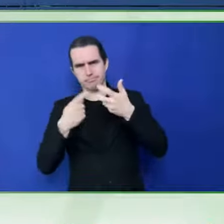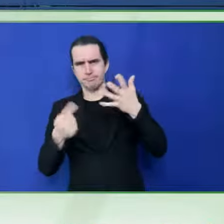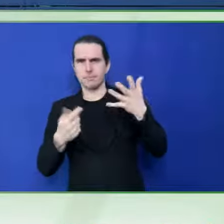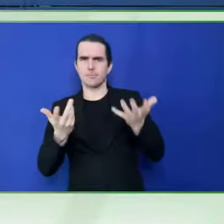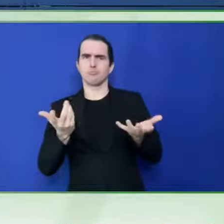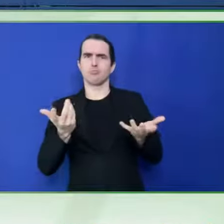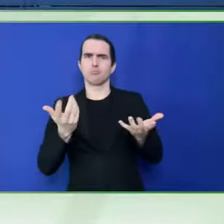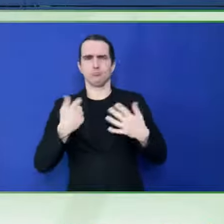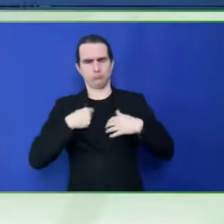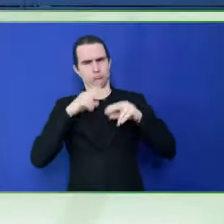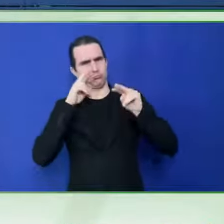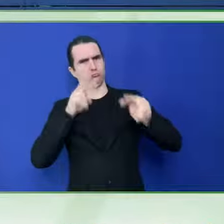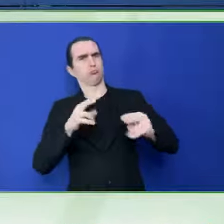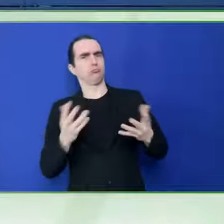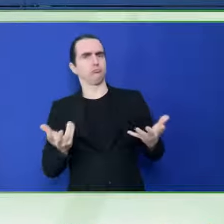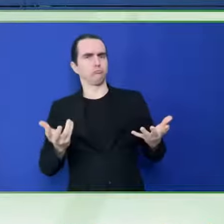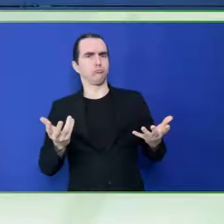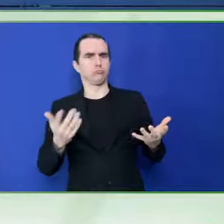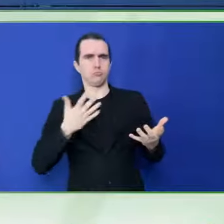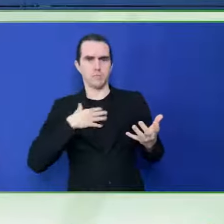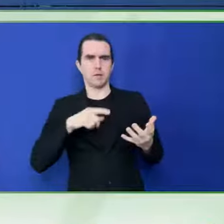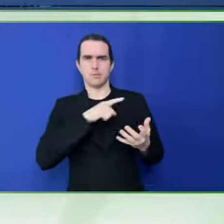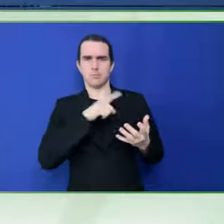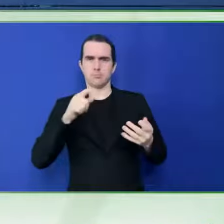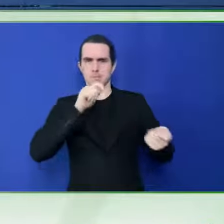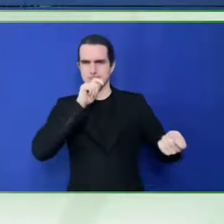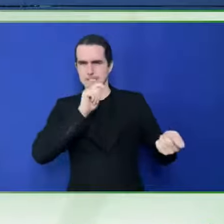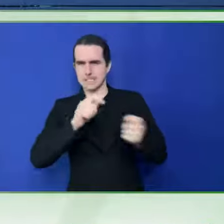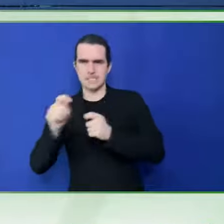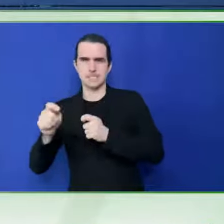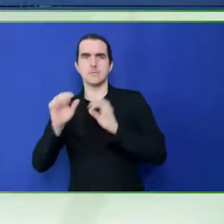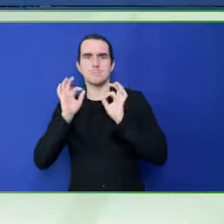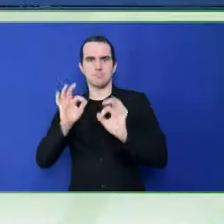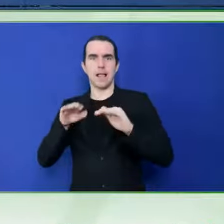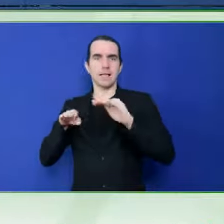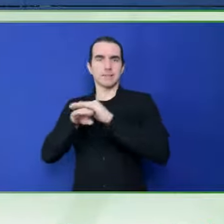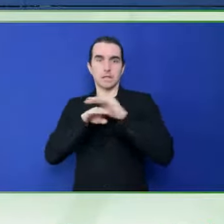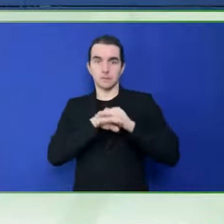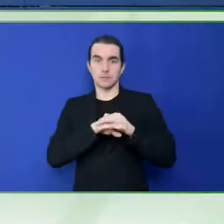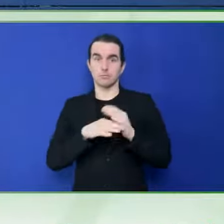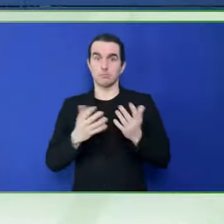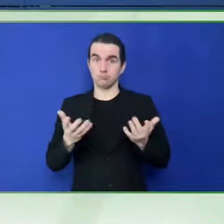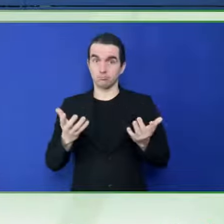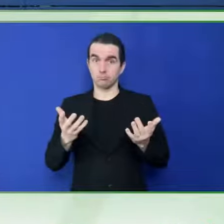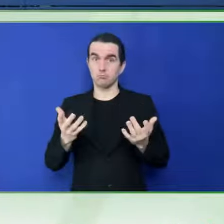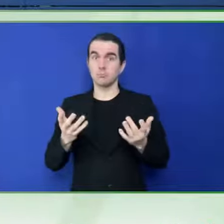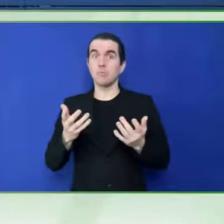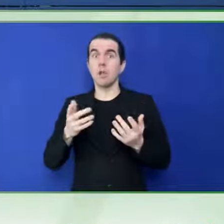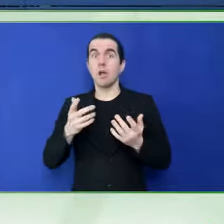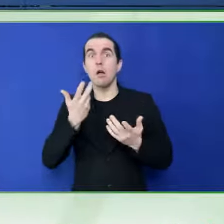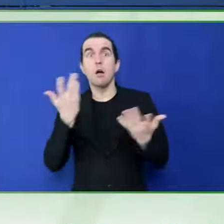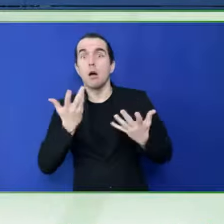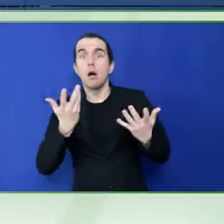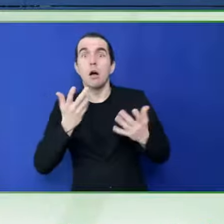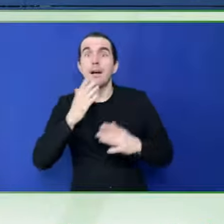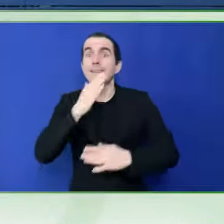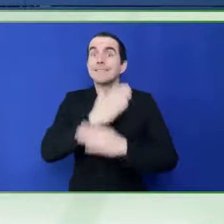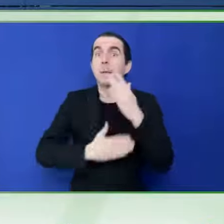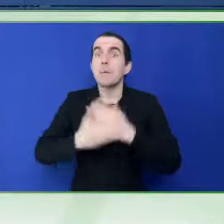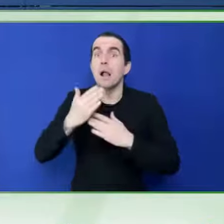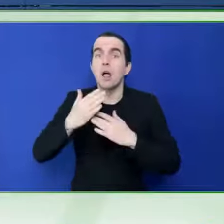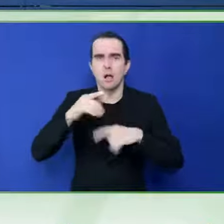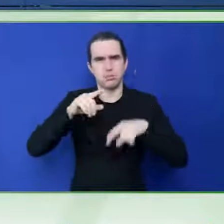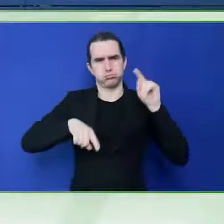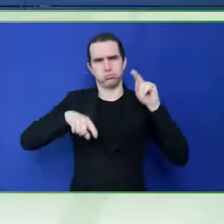same wherever you go. I can assure you it isn't. Even in Vienna, it was completely different to the toilets we have in the